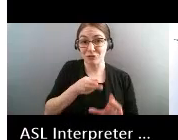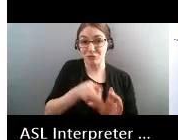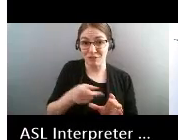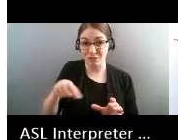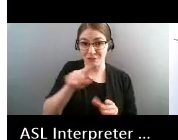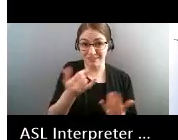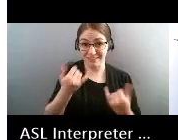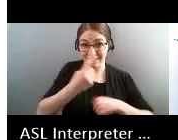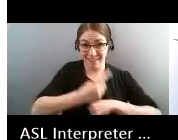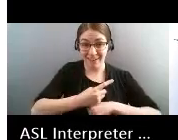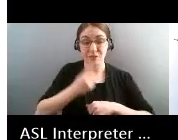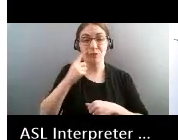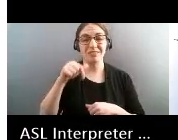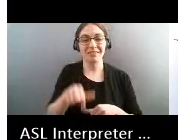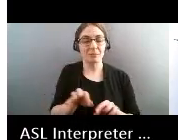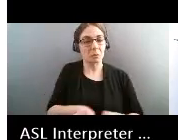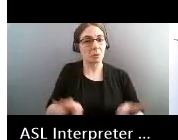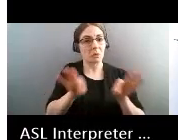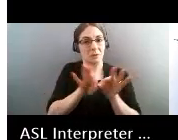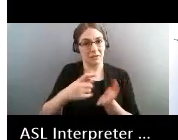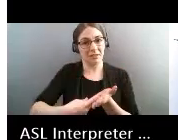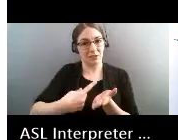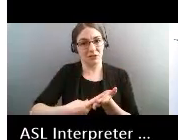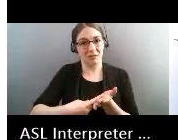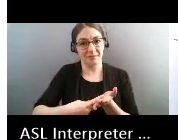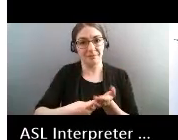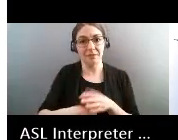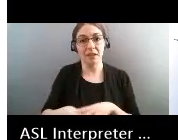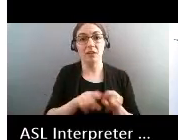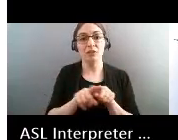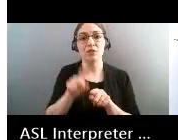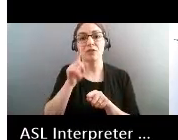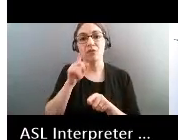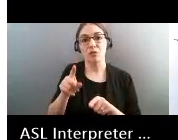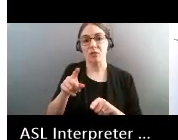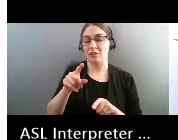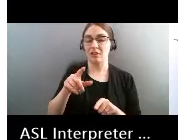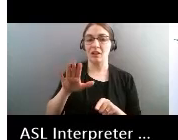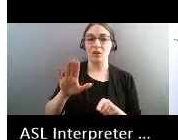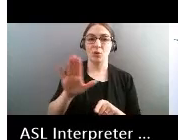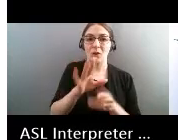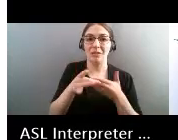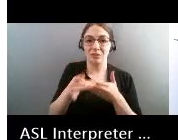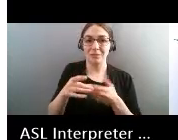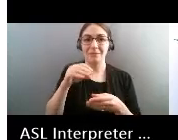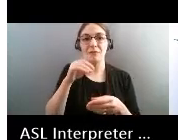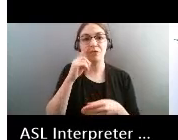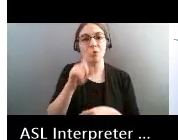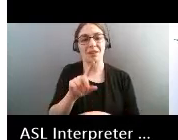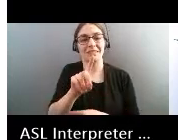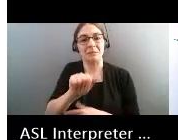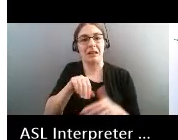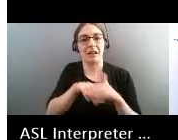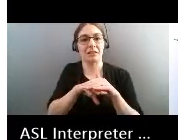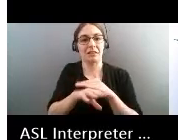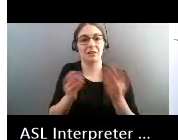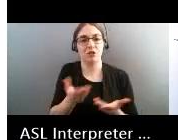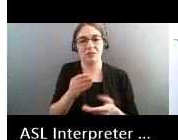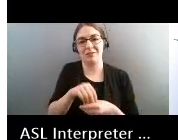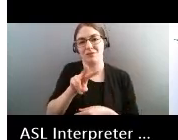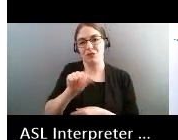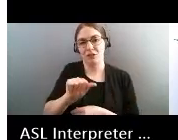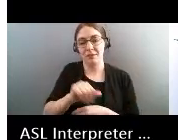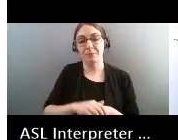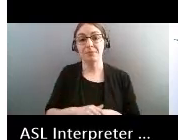today in this important discussion and for being a leader in language and disability access in Virginia. Today's discussion offers